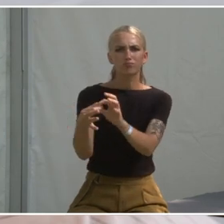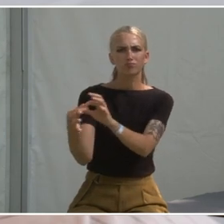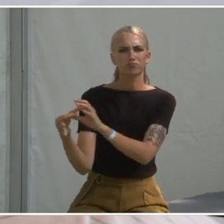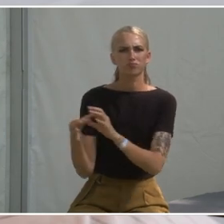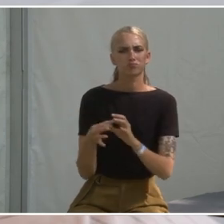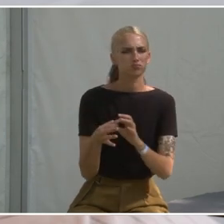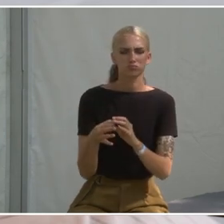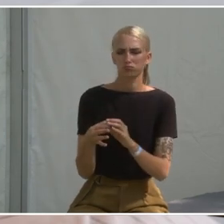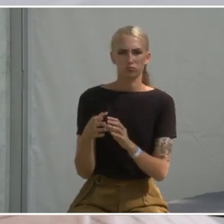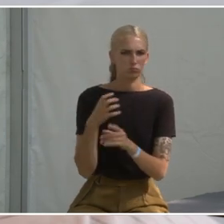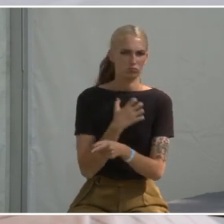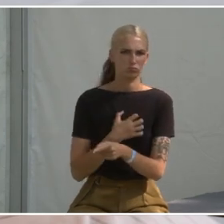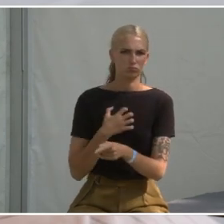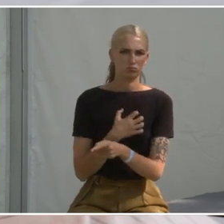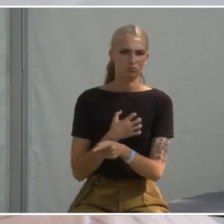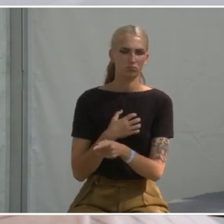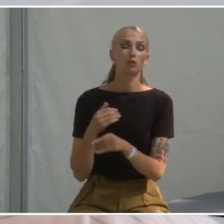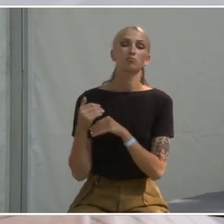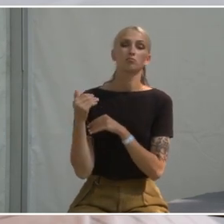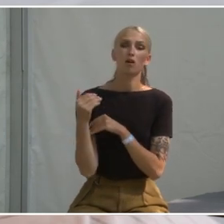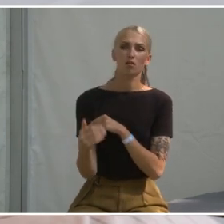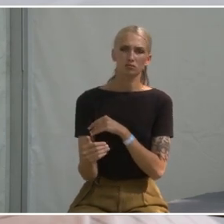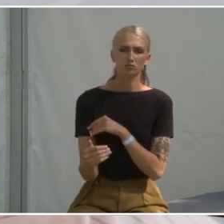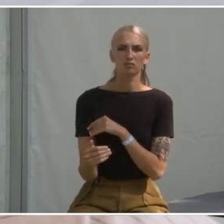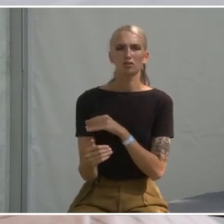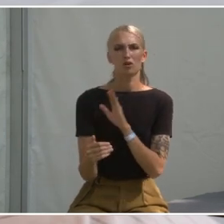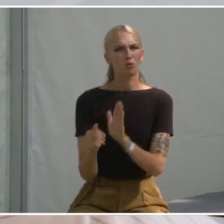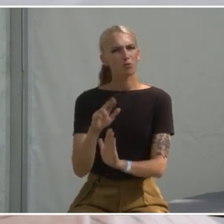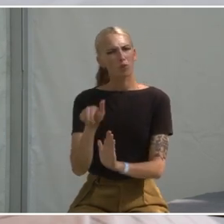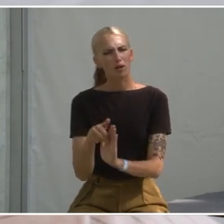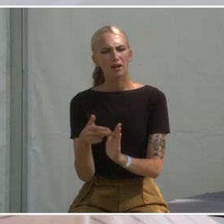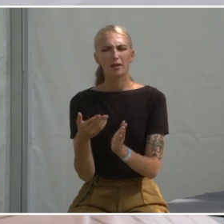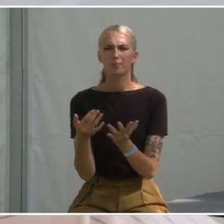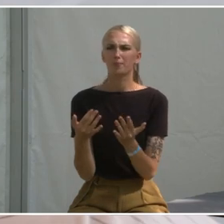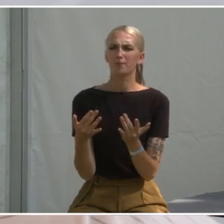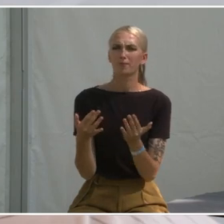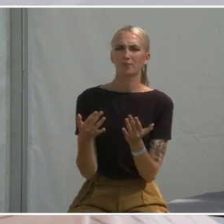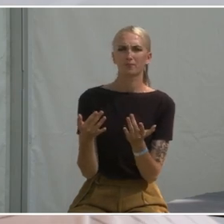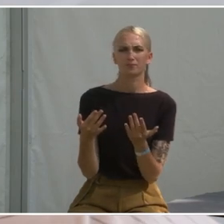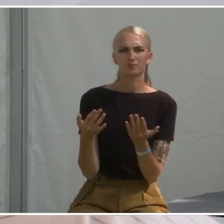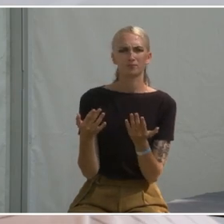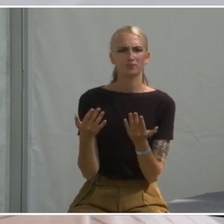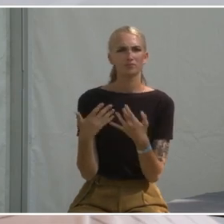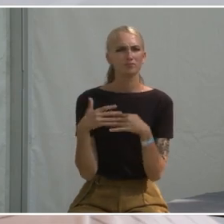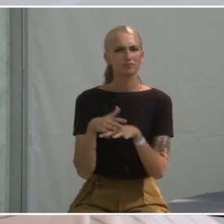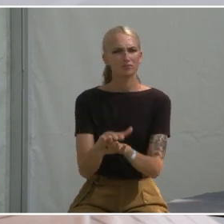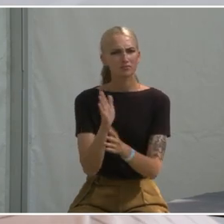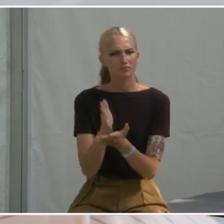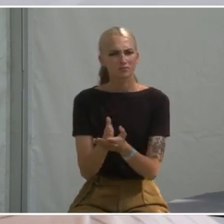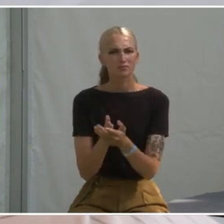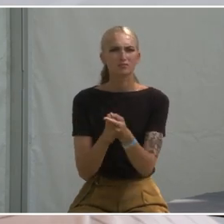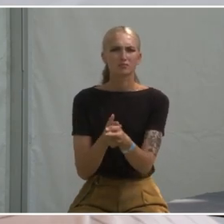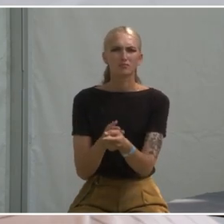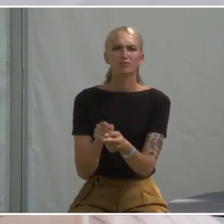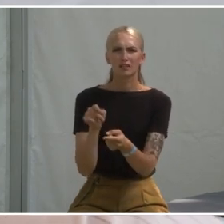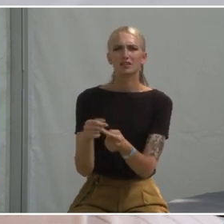main connection. And then from there on, if you're having issues, having this structure where you trust to seek support.